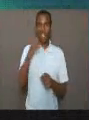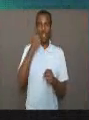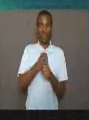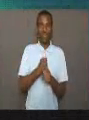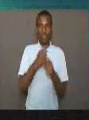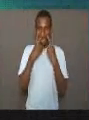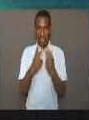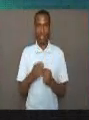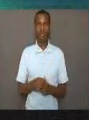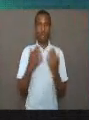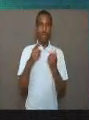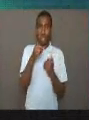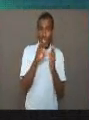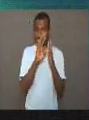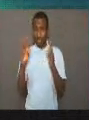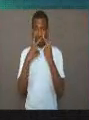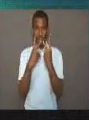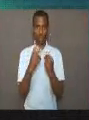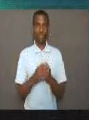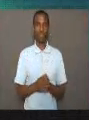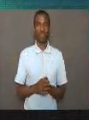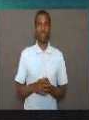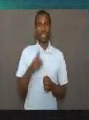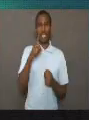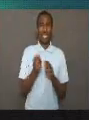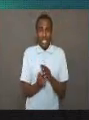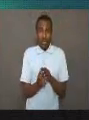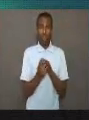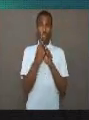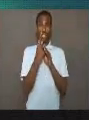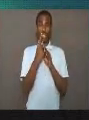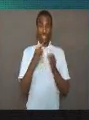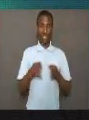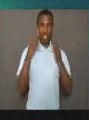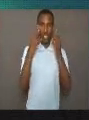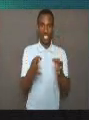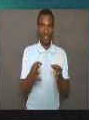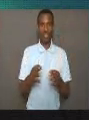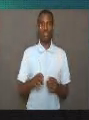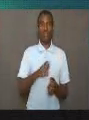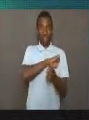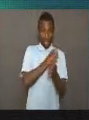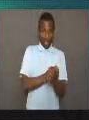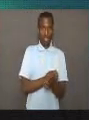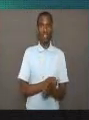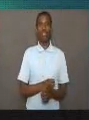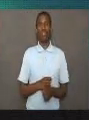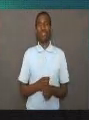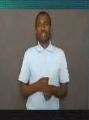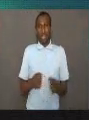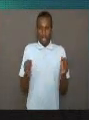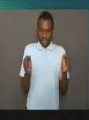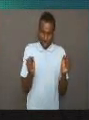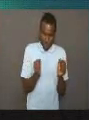Consider this statement: the spontaneous transfer of energy from a